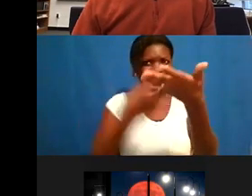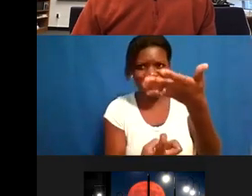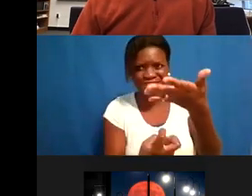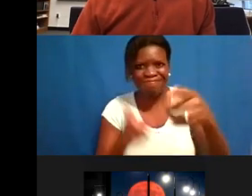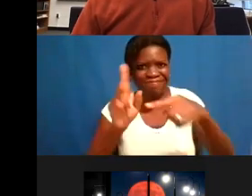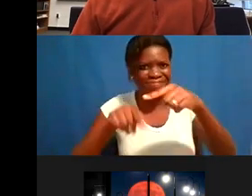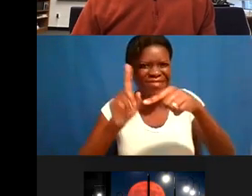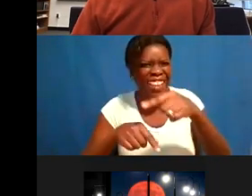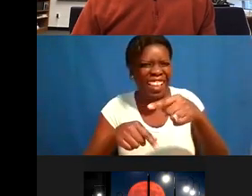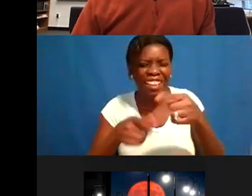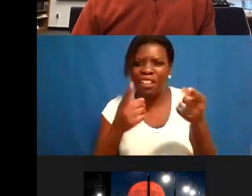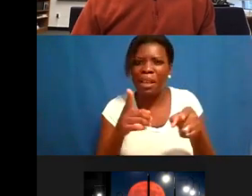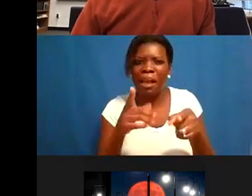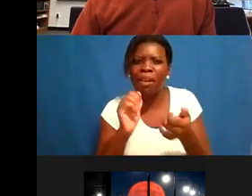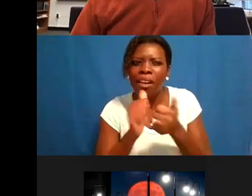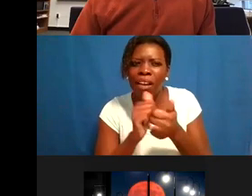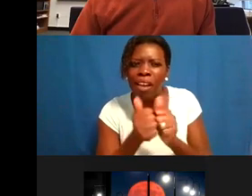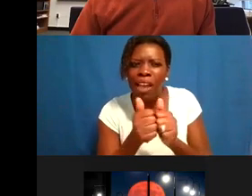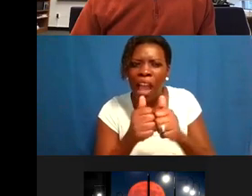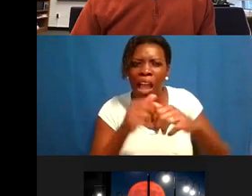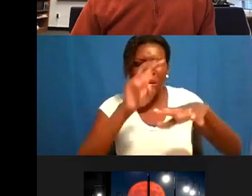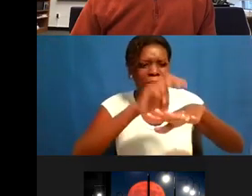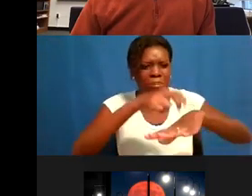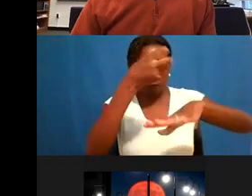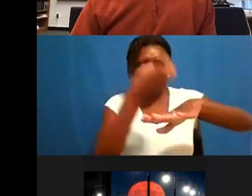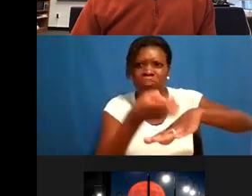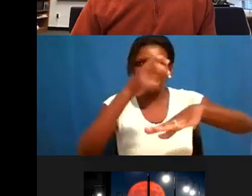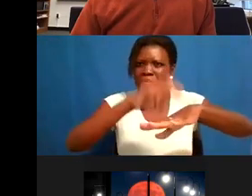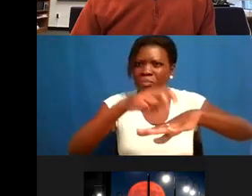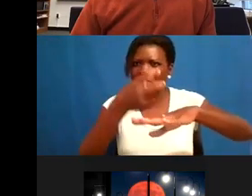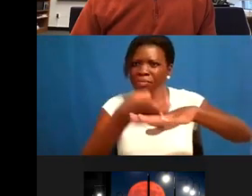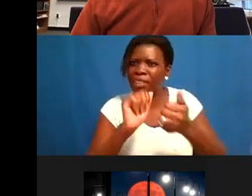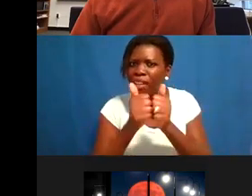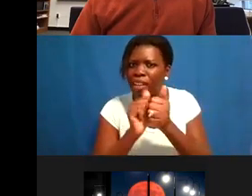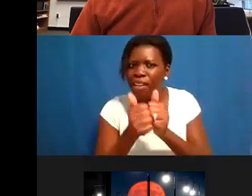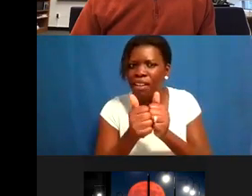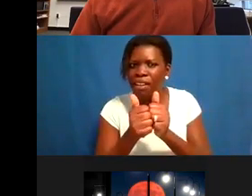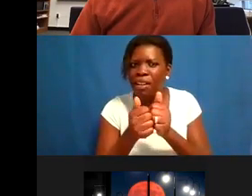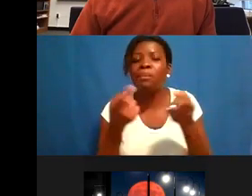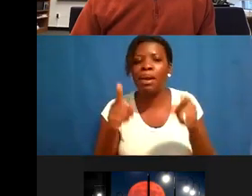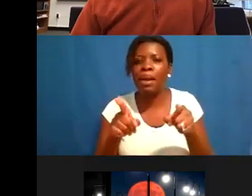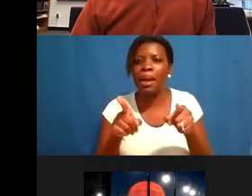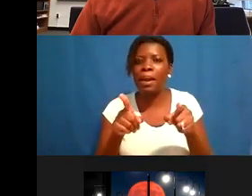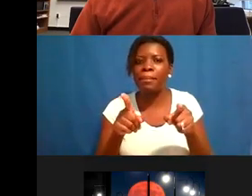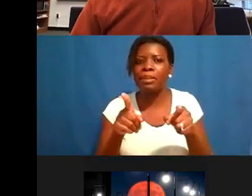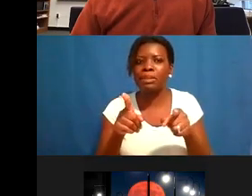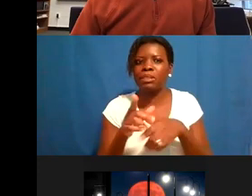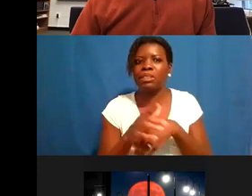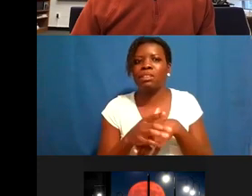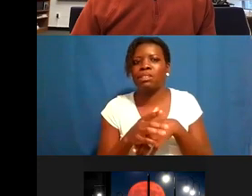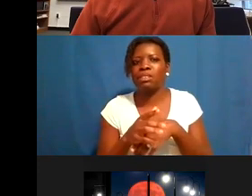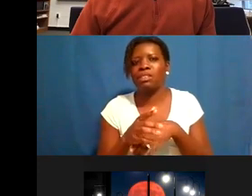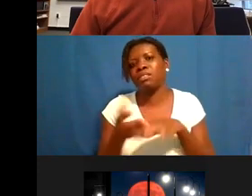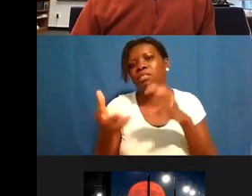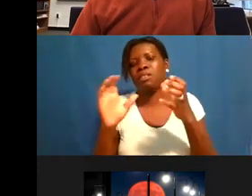So what's happening here? How are they able to stand and walk on top of water? So what's happening is very analogous to